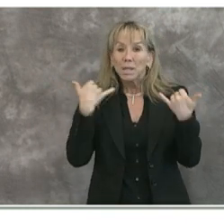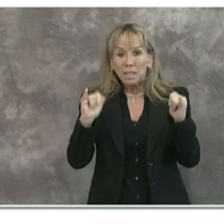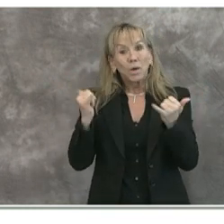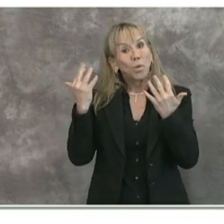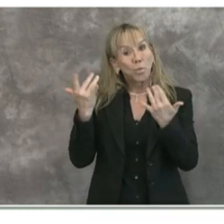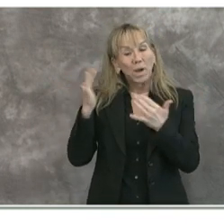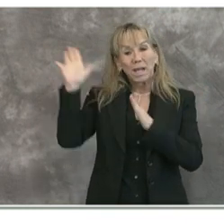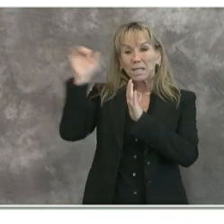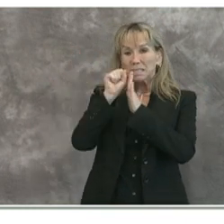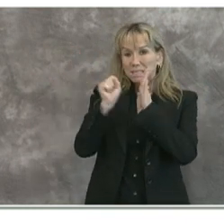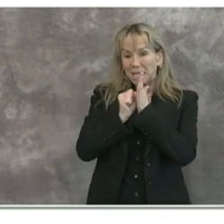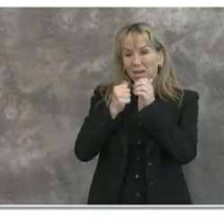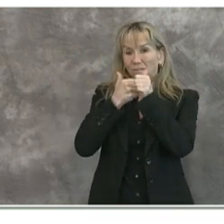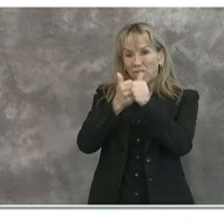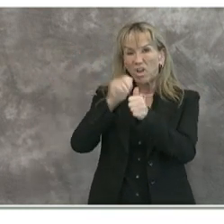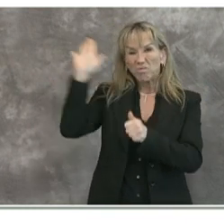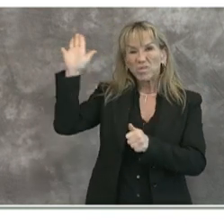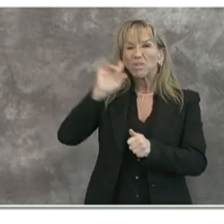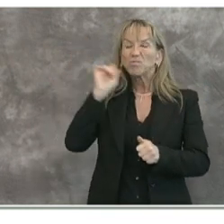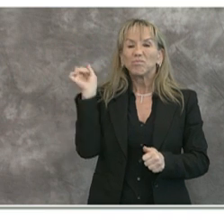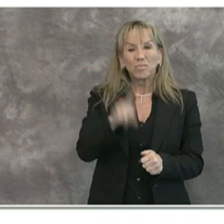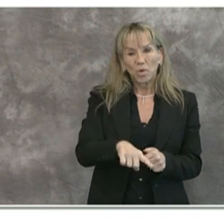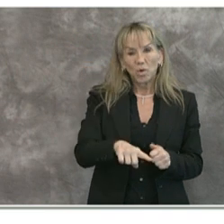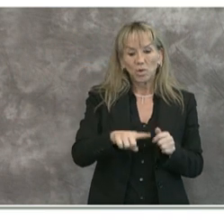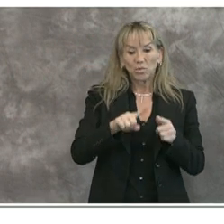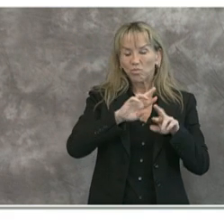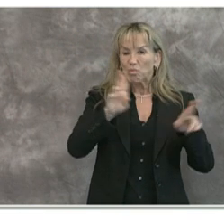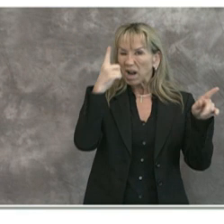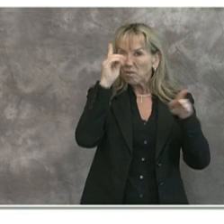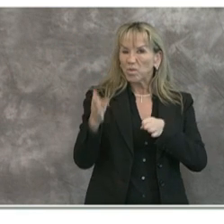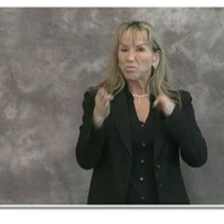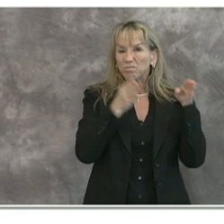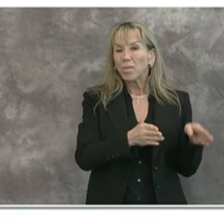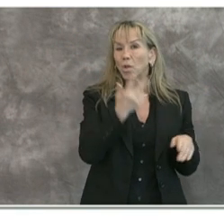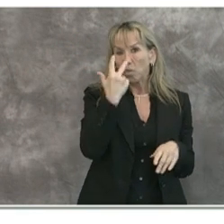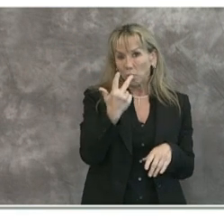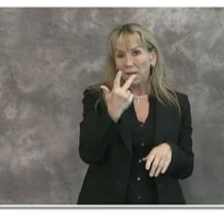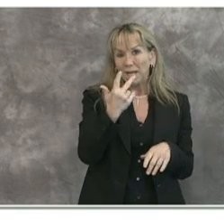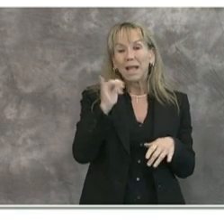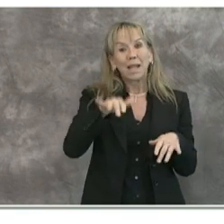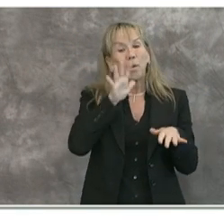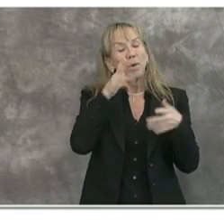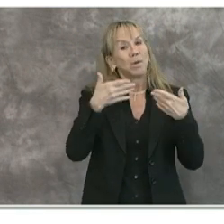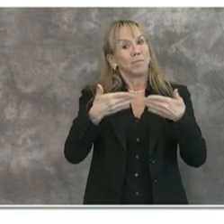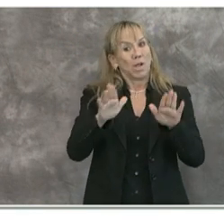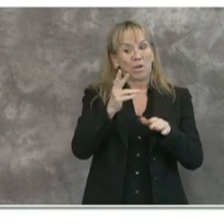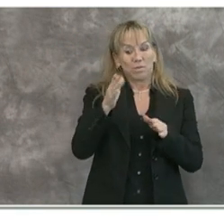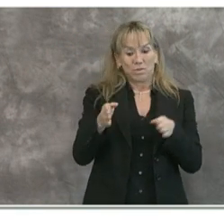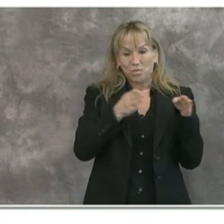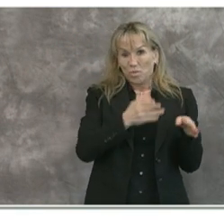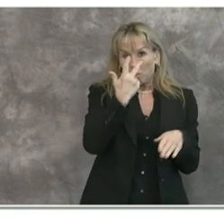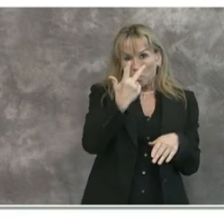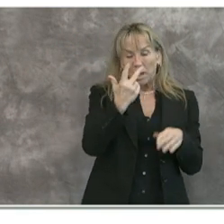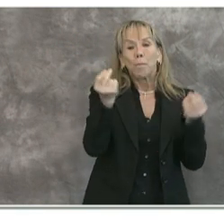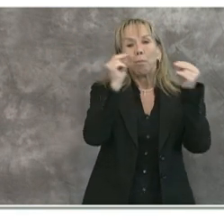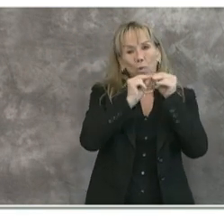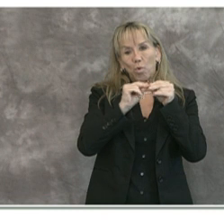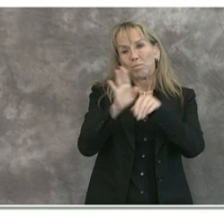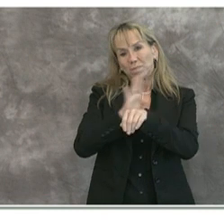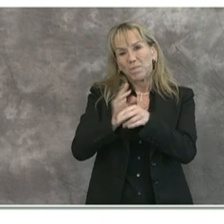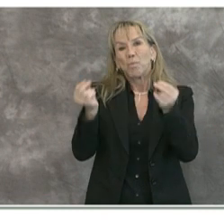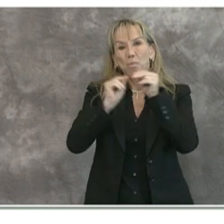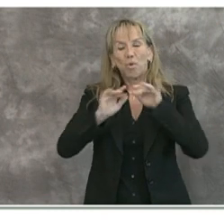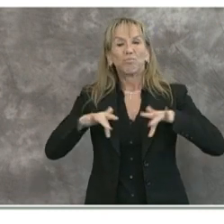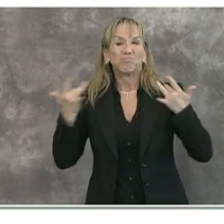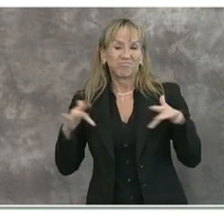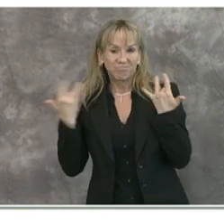awaiting state guidance on how we move further into stage 3 that would allow us to open up more businesses and activities. We hope